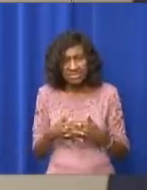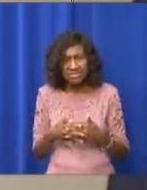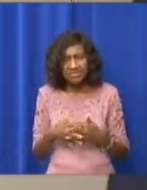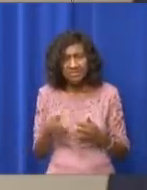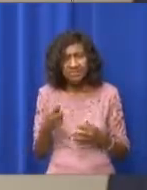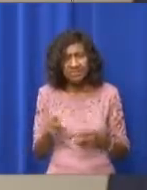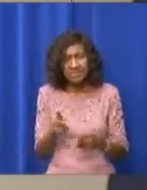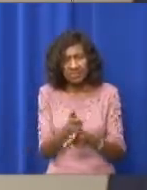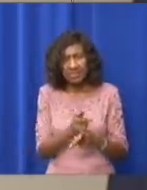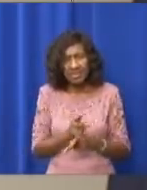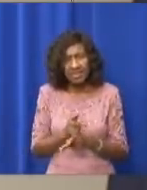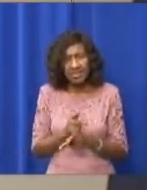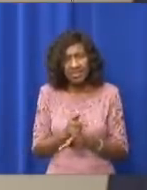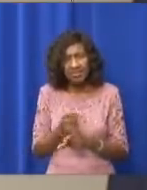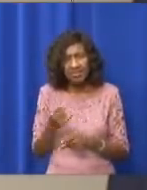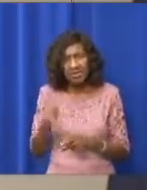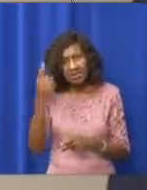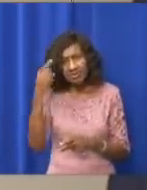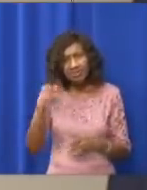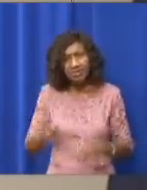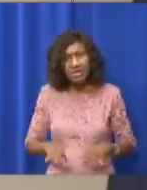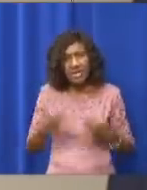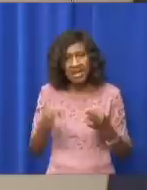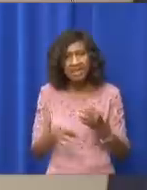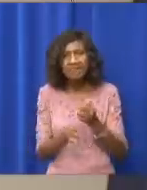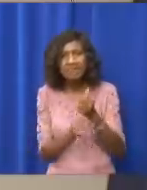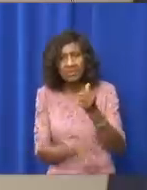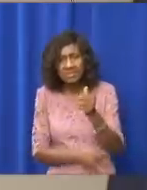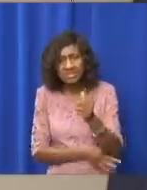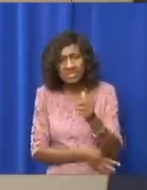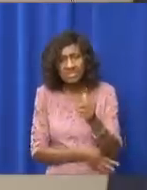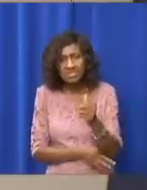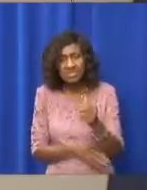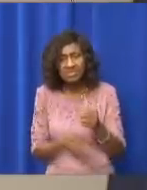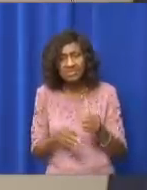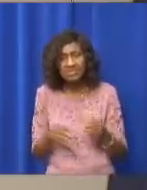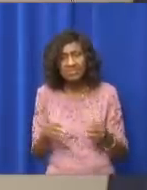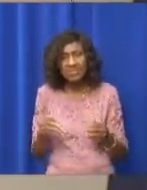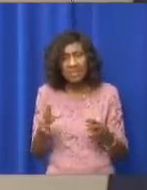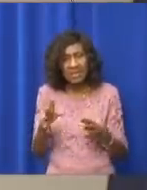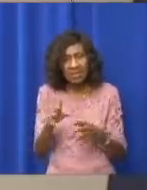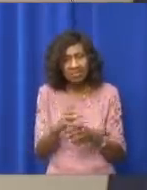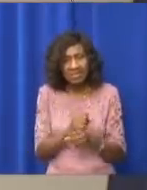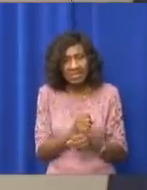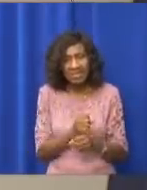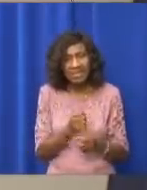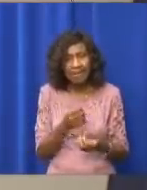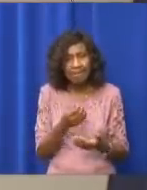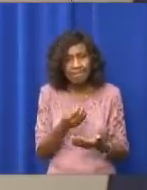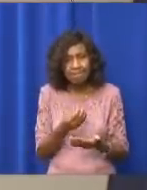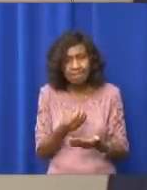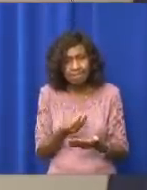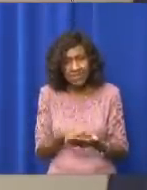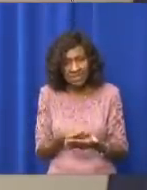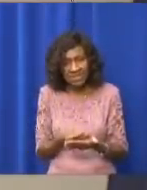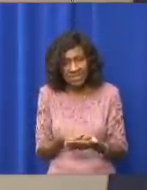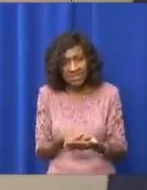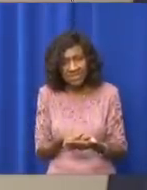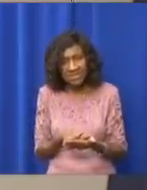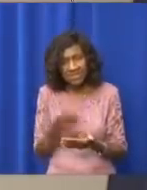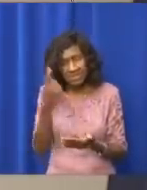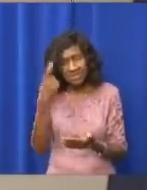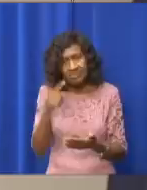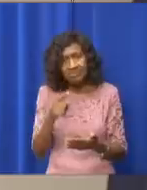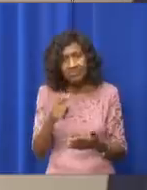Life Foundation is a community-driven charity that raises funds to purchase equipment and supplies for our healthcare system. Over